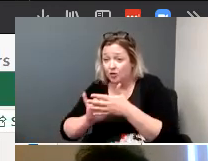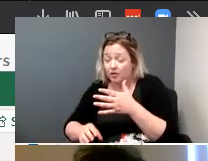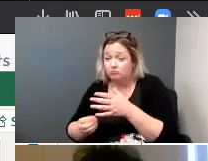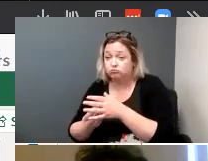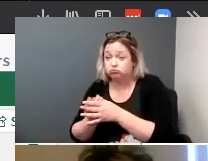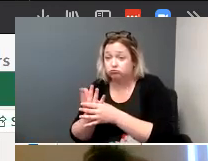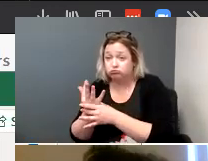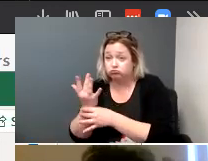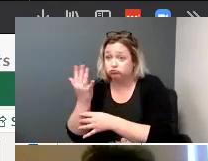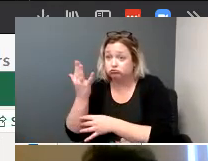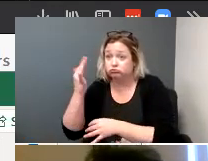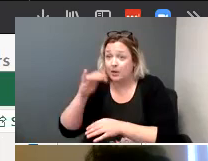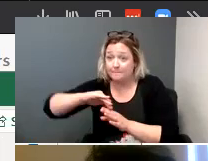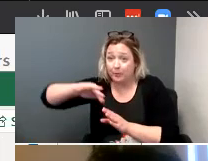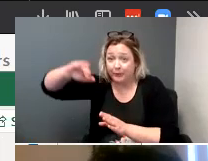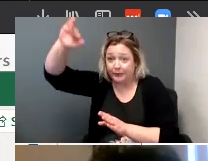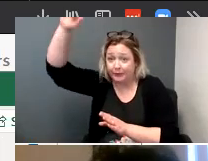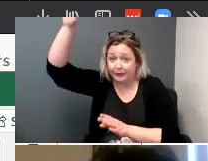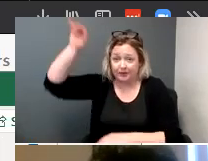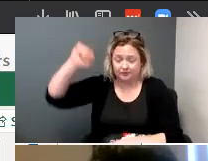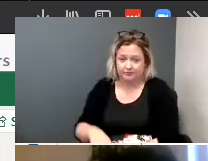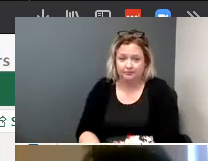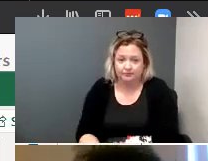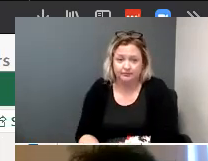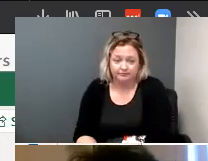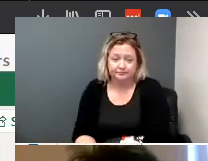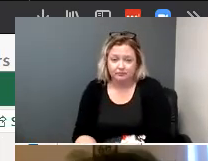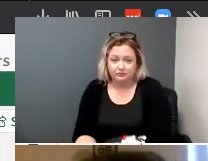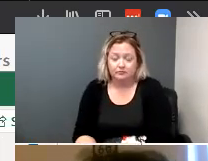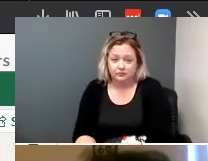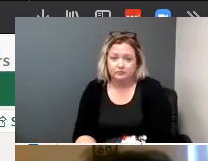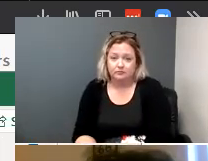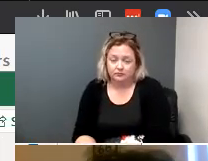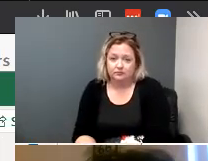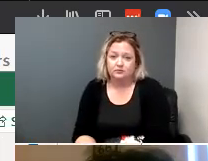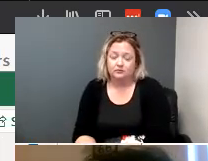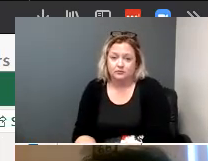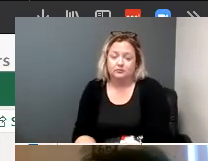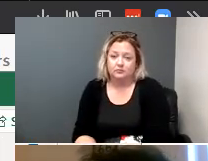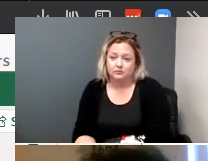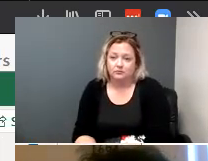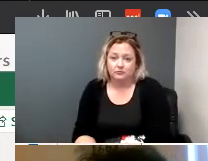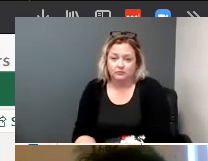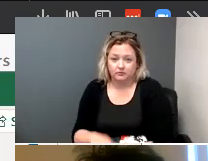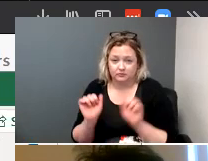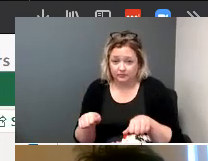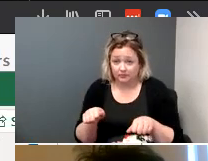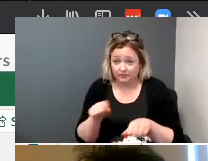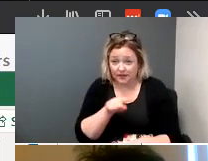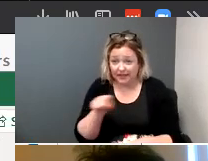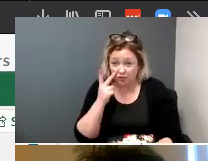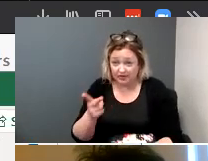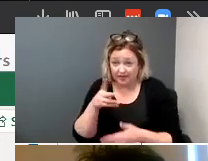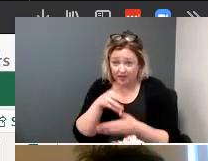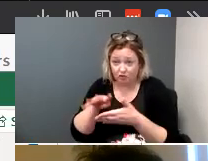Okay, so let's look into this thing in more detail. Okay, so can everyone see these graphs here?